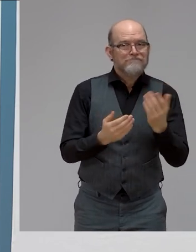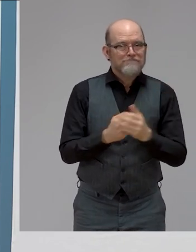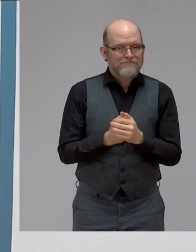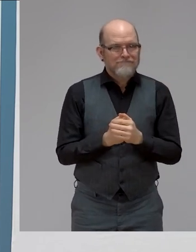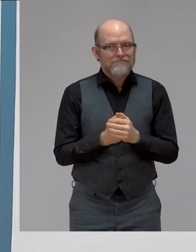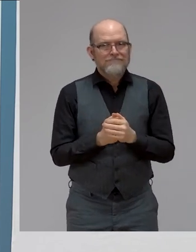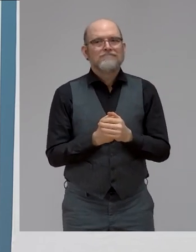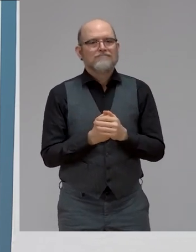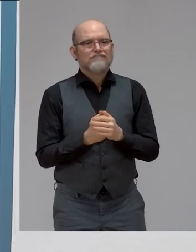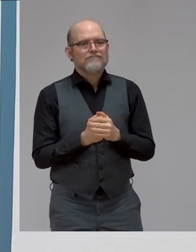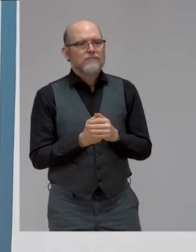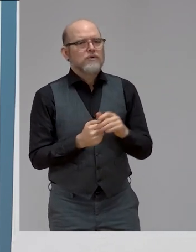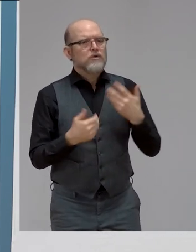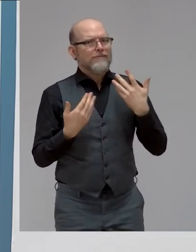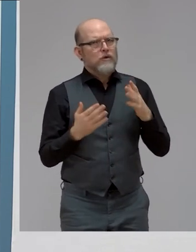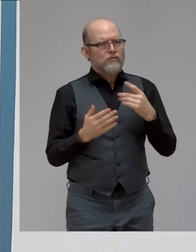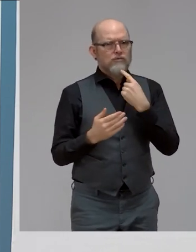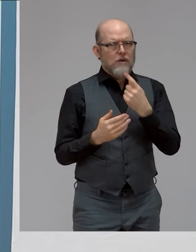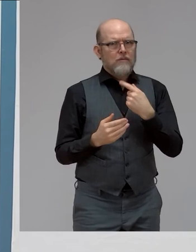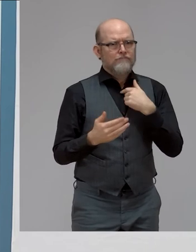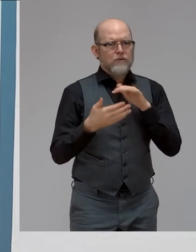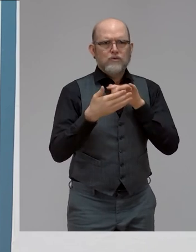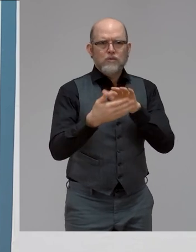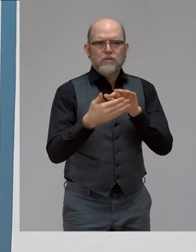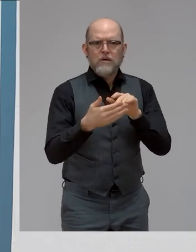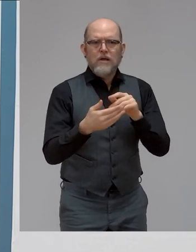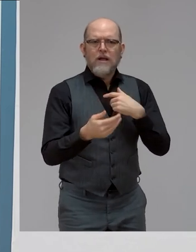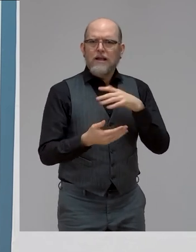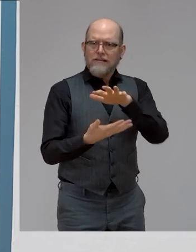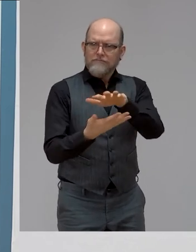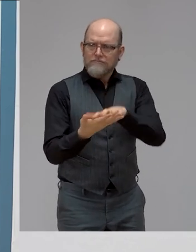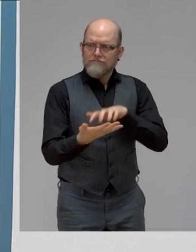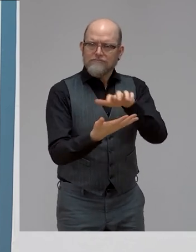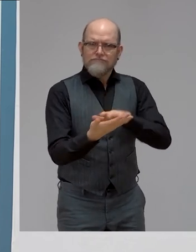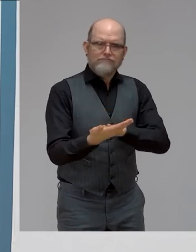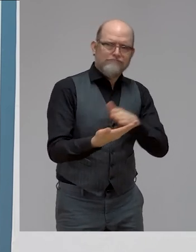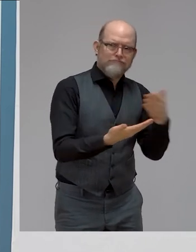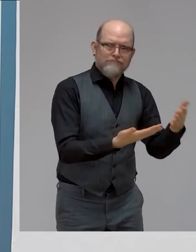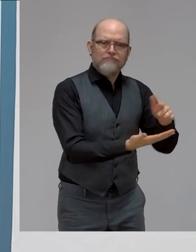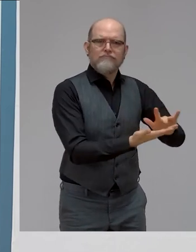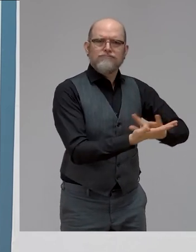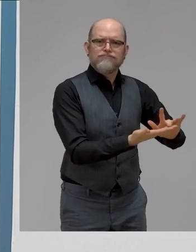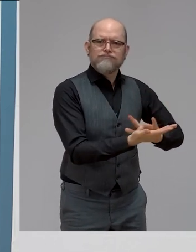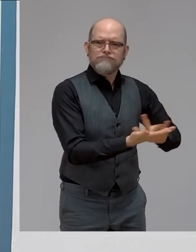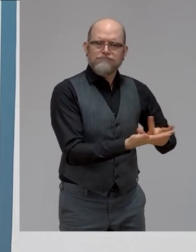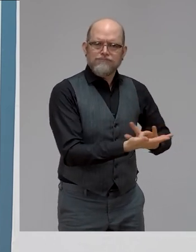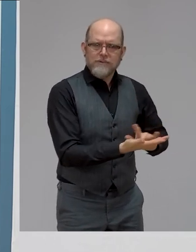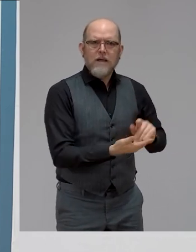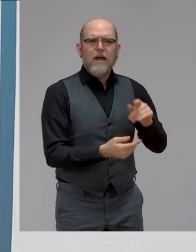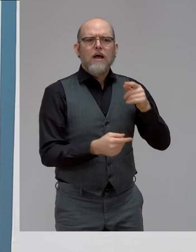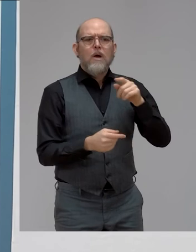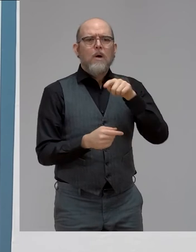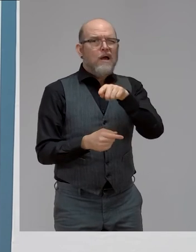mainly based on reading texts. Sometimes the documents are not prepared for blind